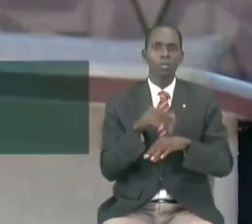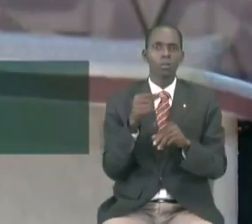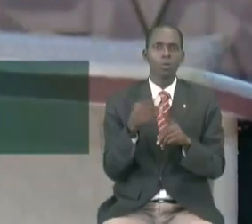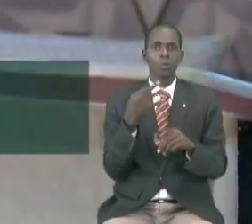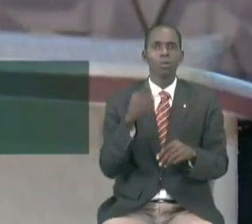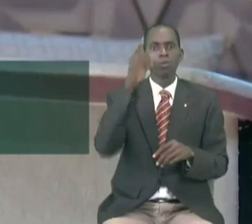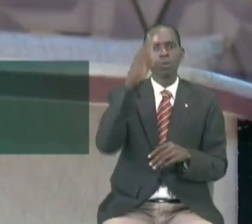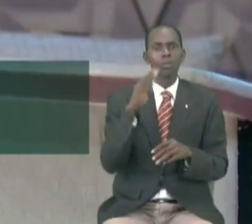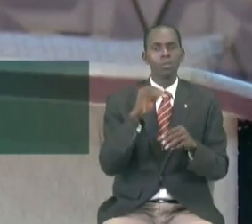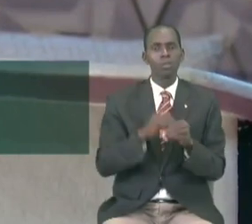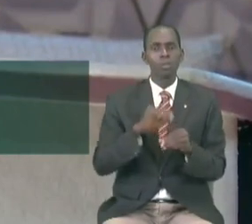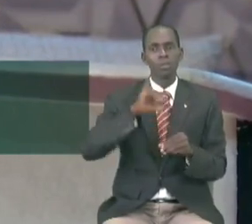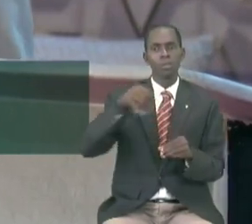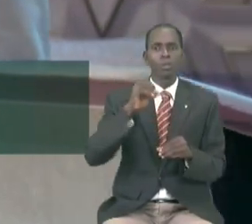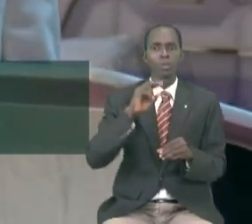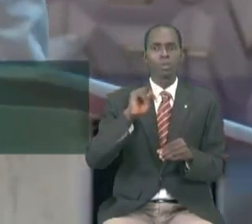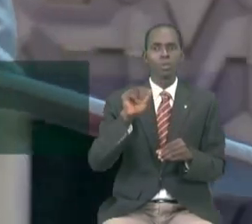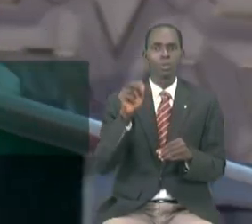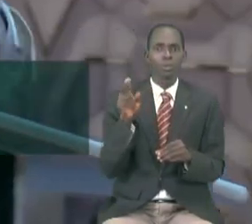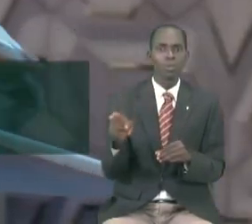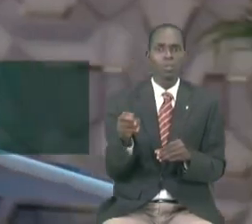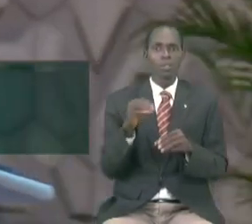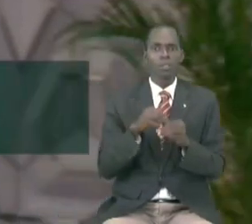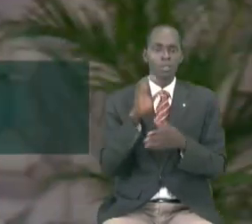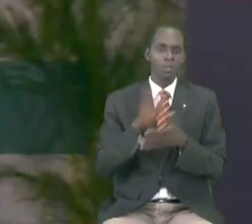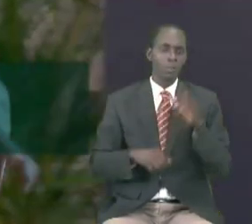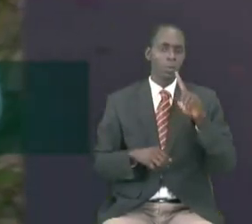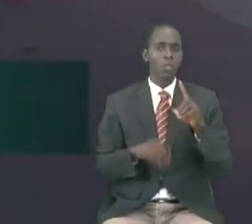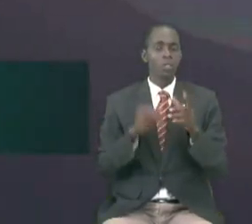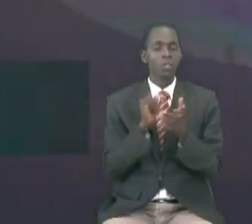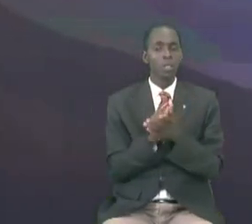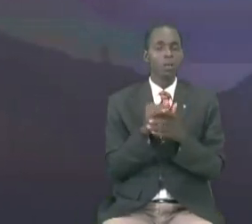the father, the prodigal son. At the end of the